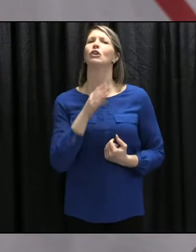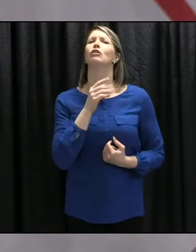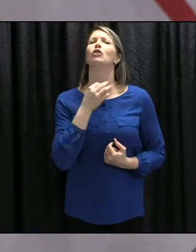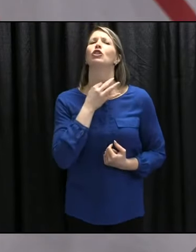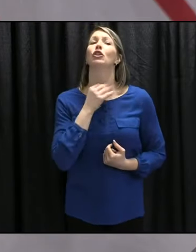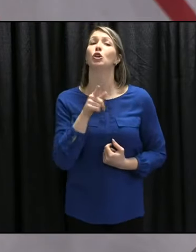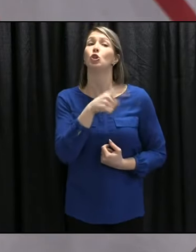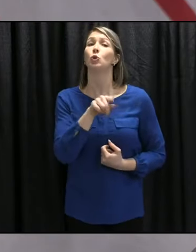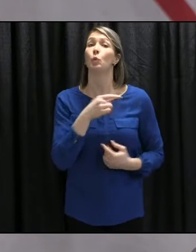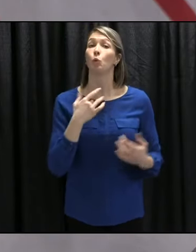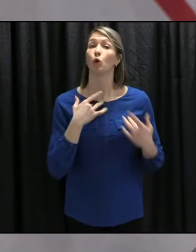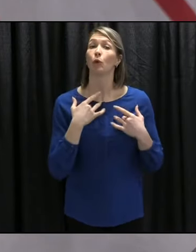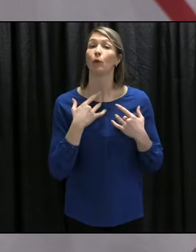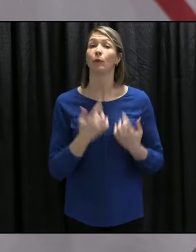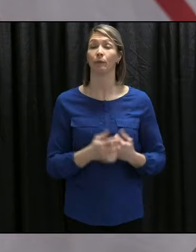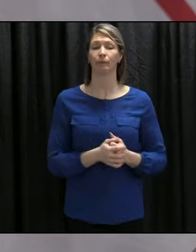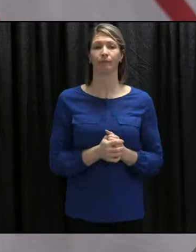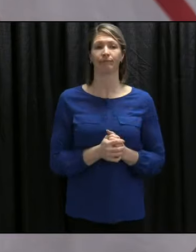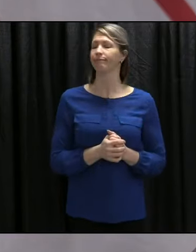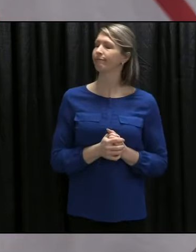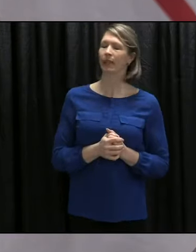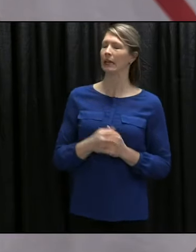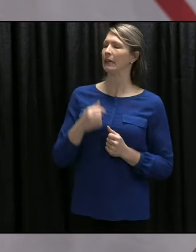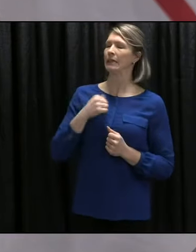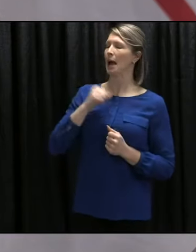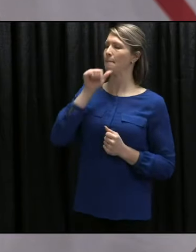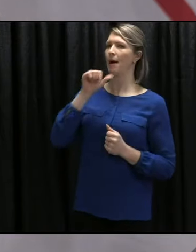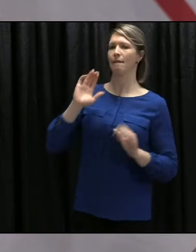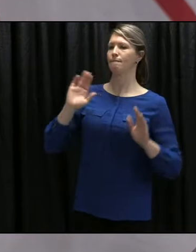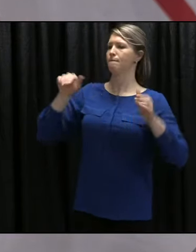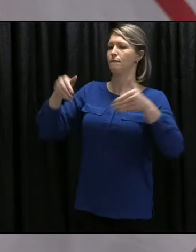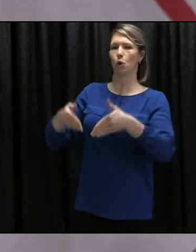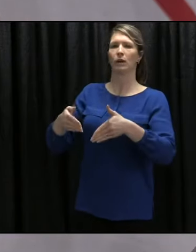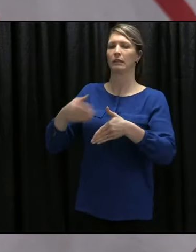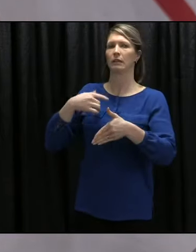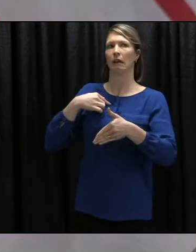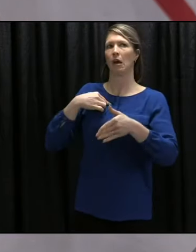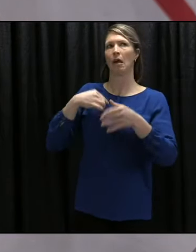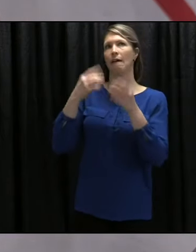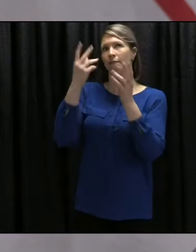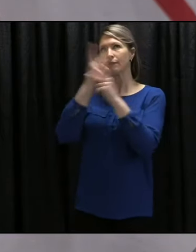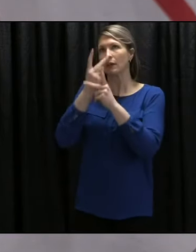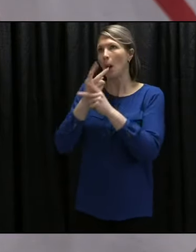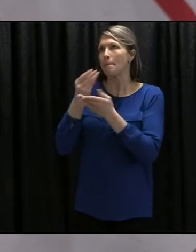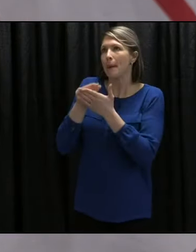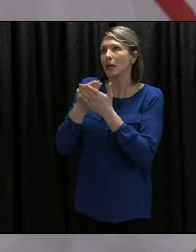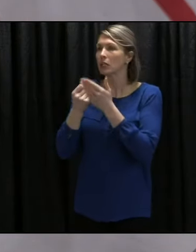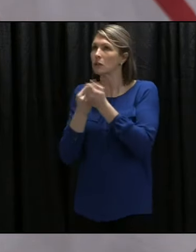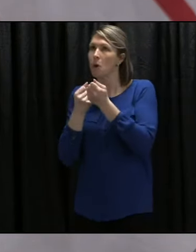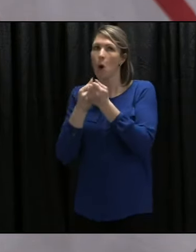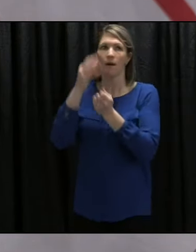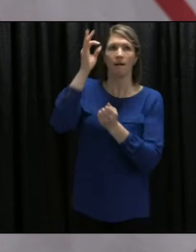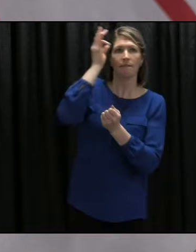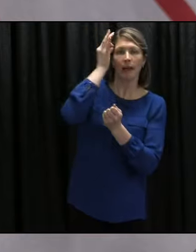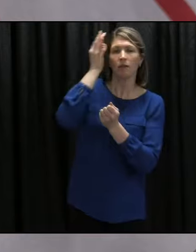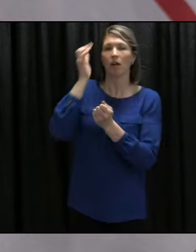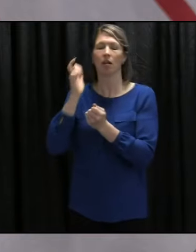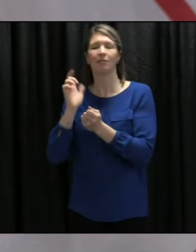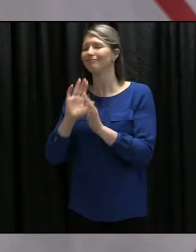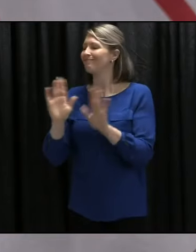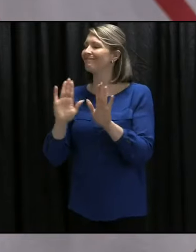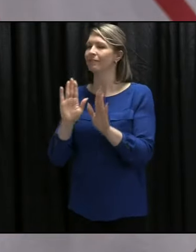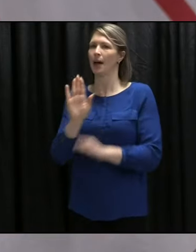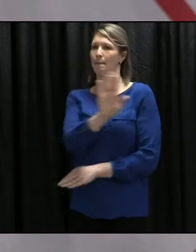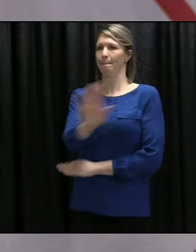all. My focus is about maintaining food security for Newfoundland and Labrador. So how a particular private company would respond and,